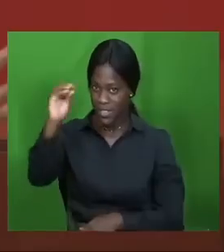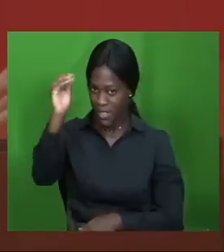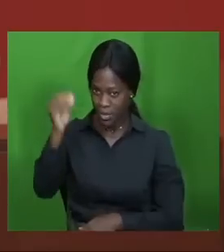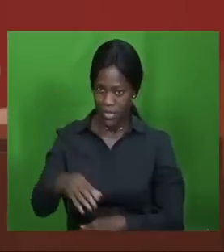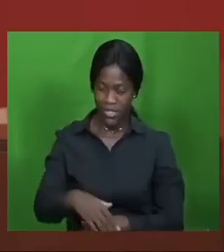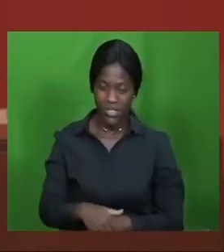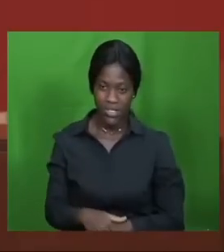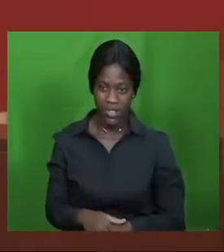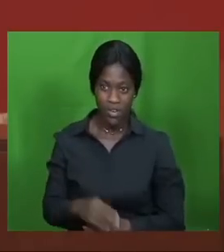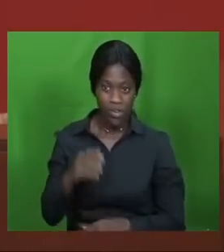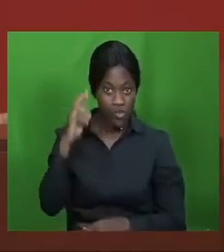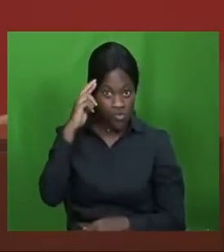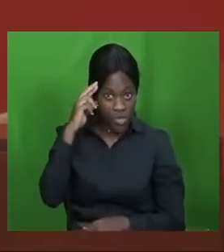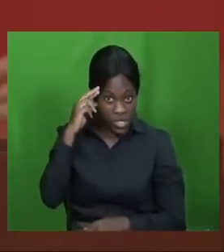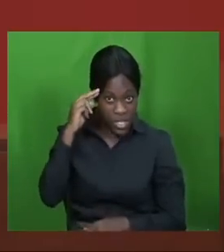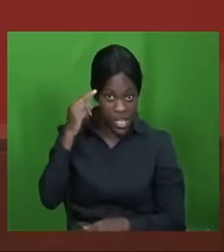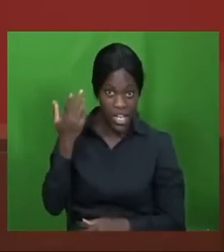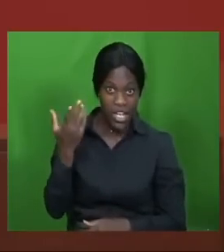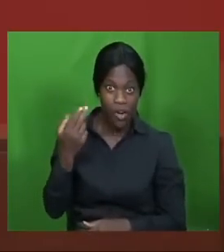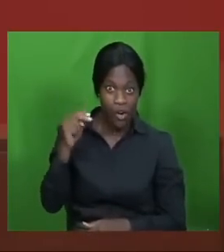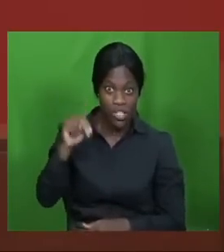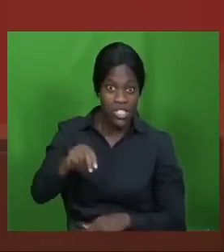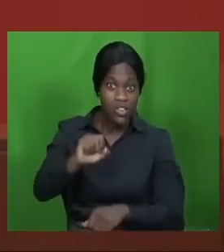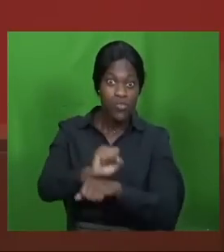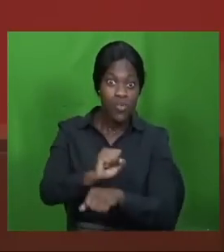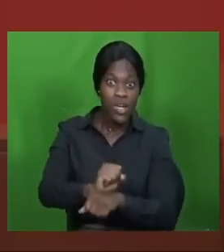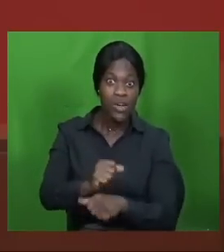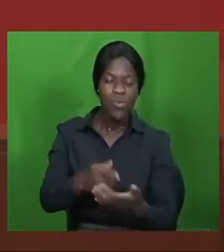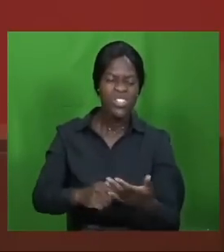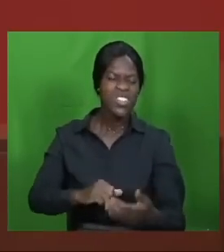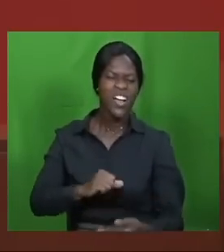That's what we have to work on. Attitude.